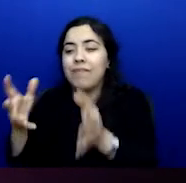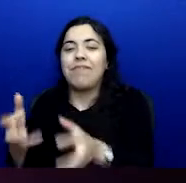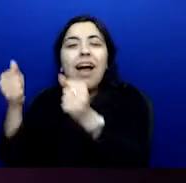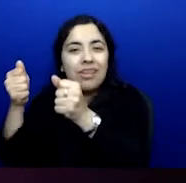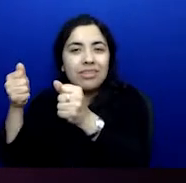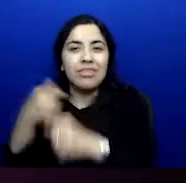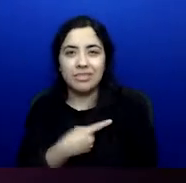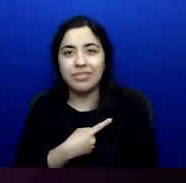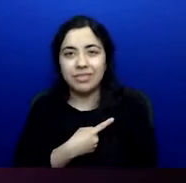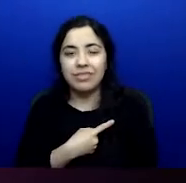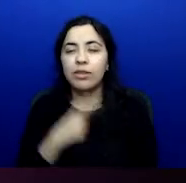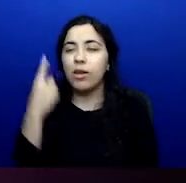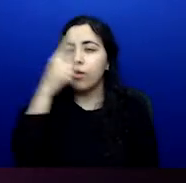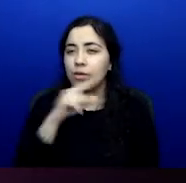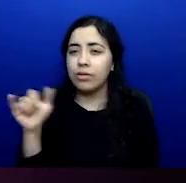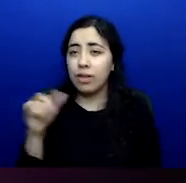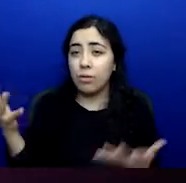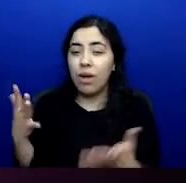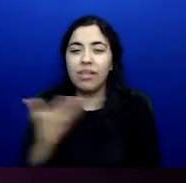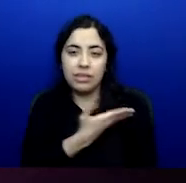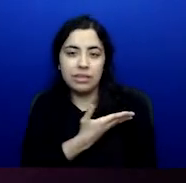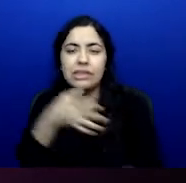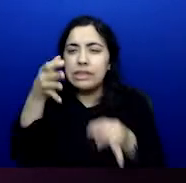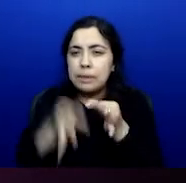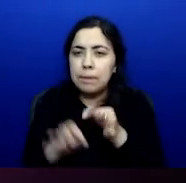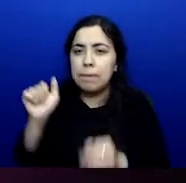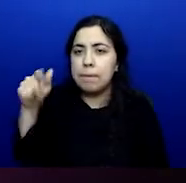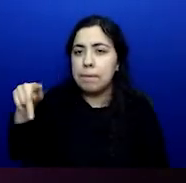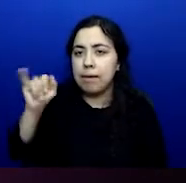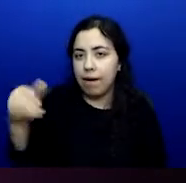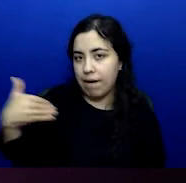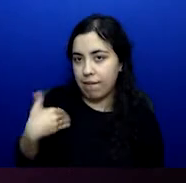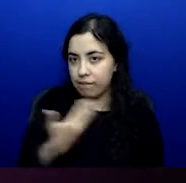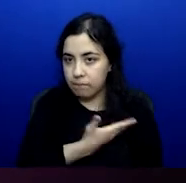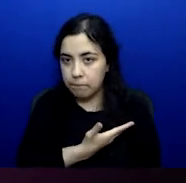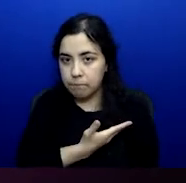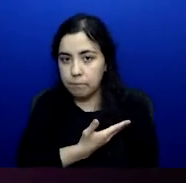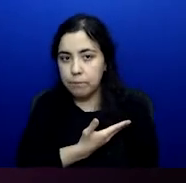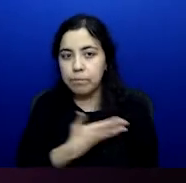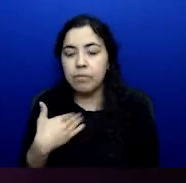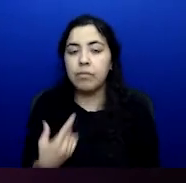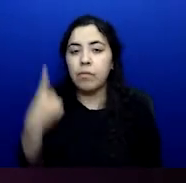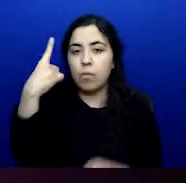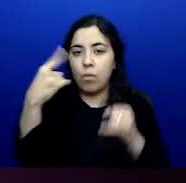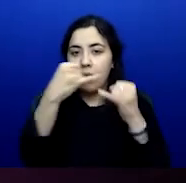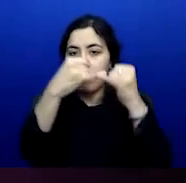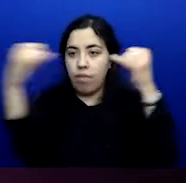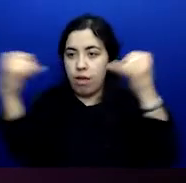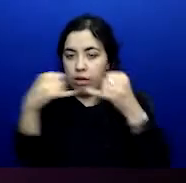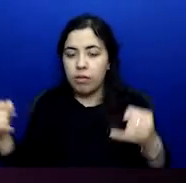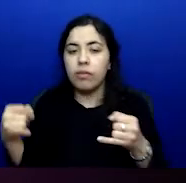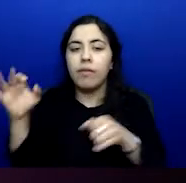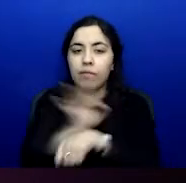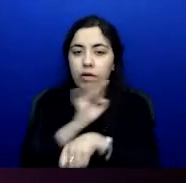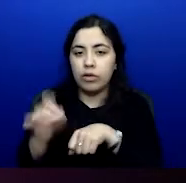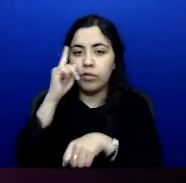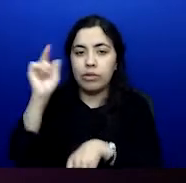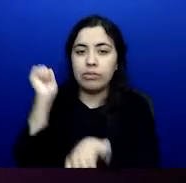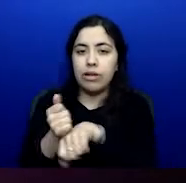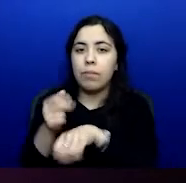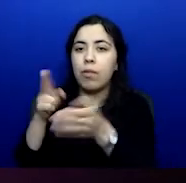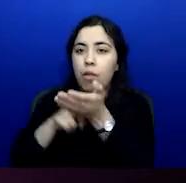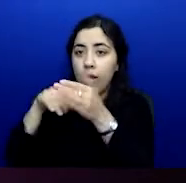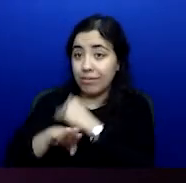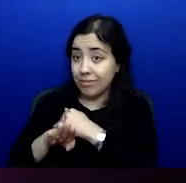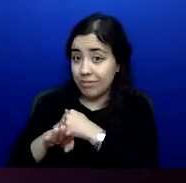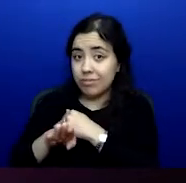So this is what it looks like. We have these very simple APIs. You have a one-line function for creating a login